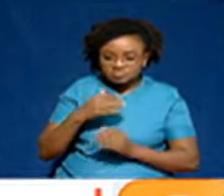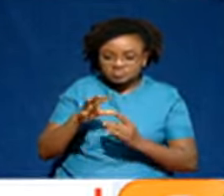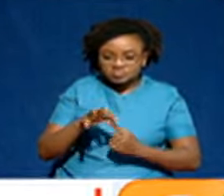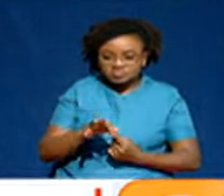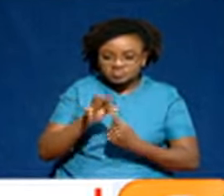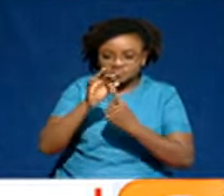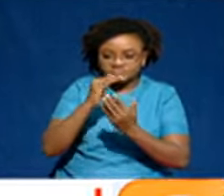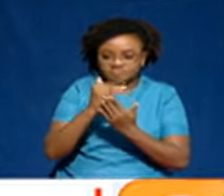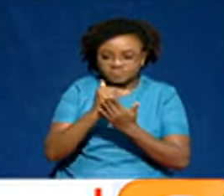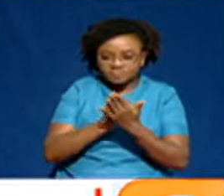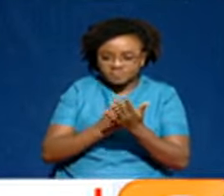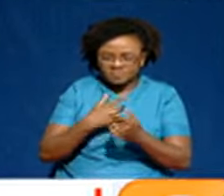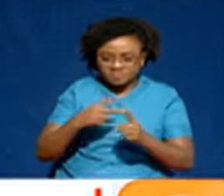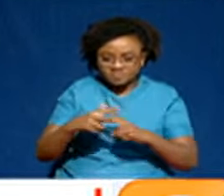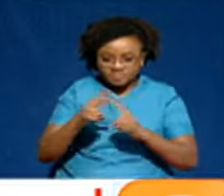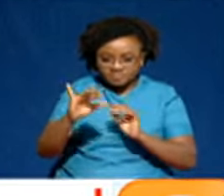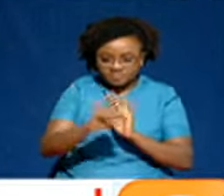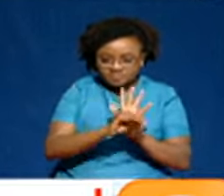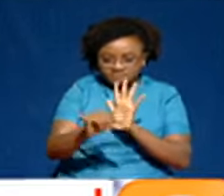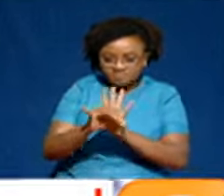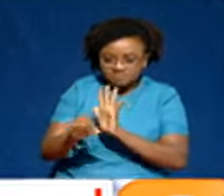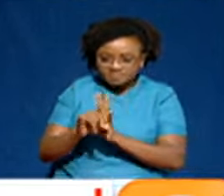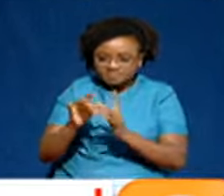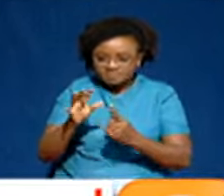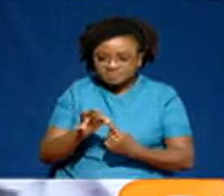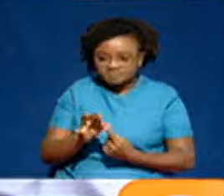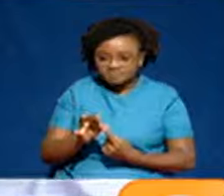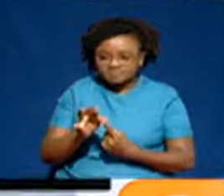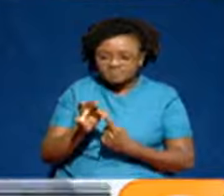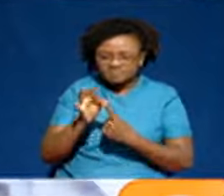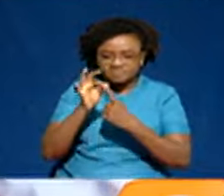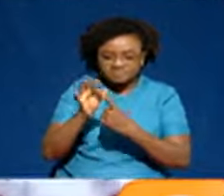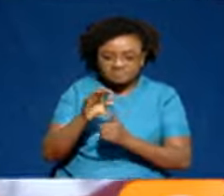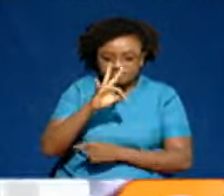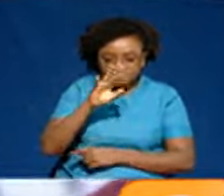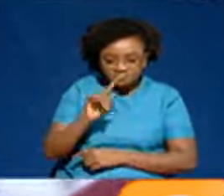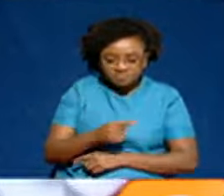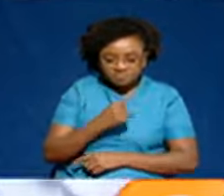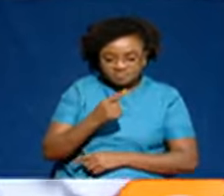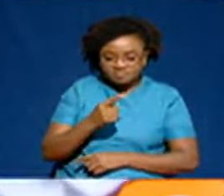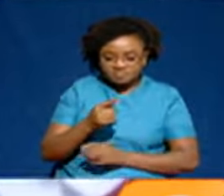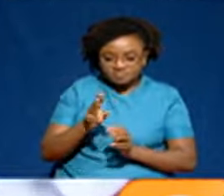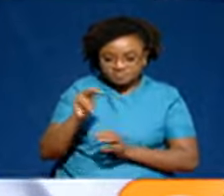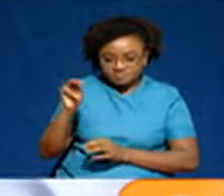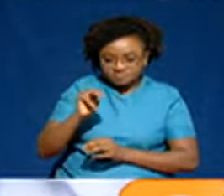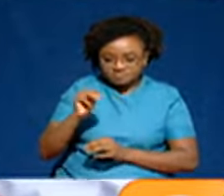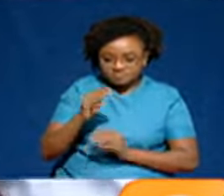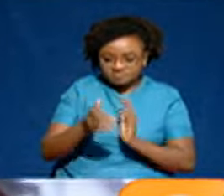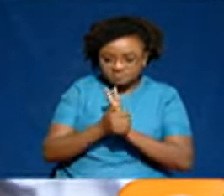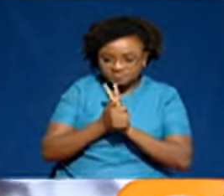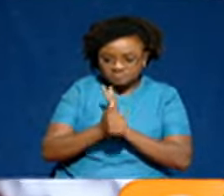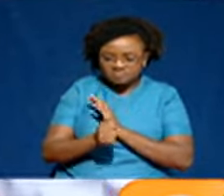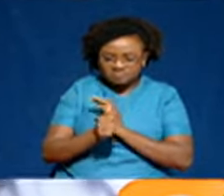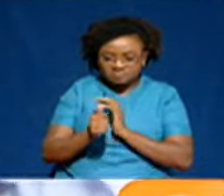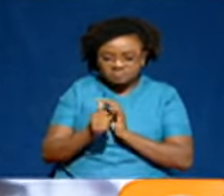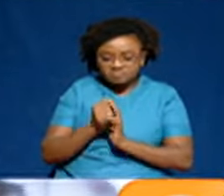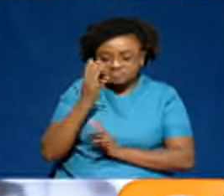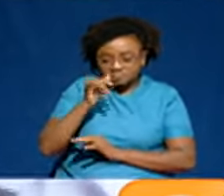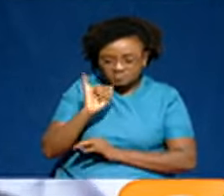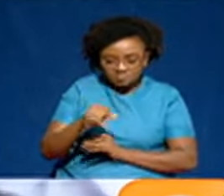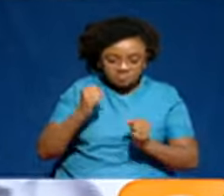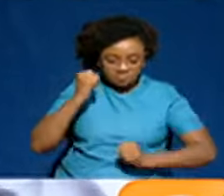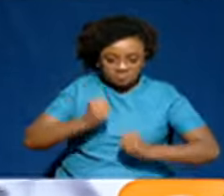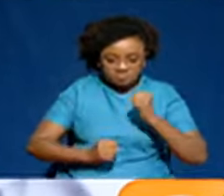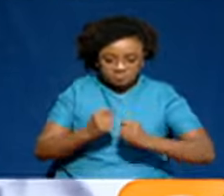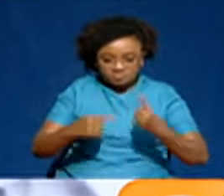program to identify special 3,000 meter steeplechase talents. Because it's a race where